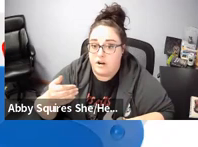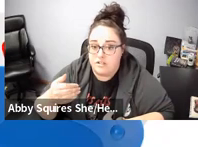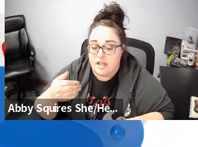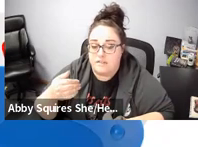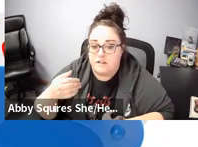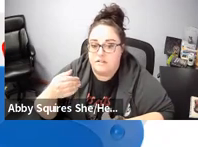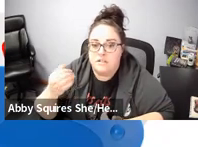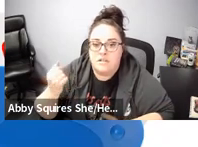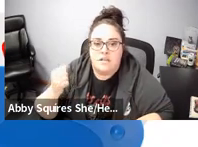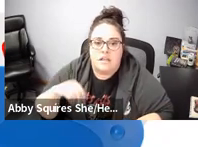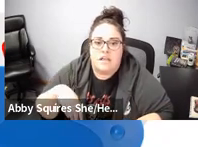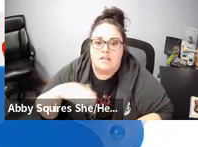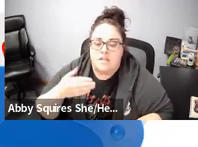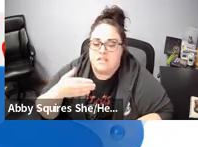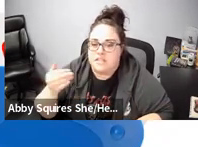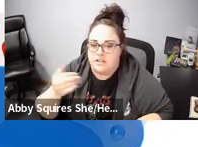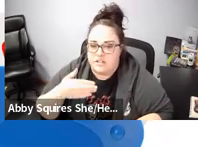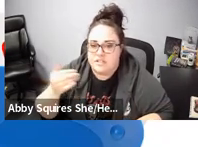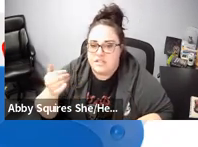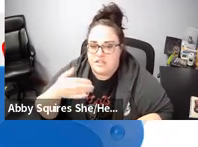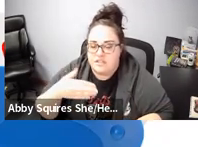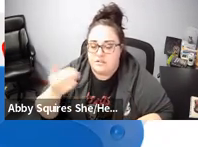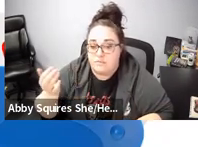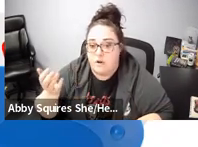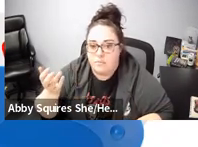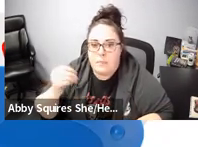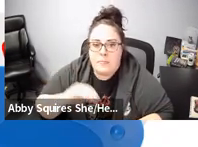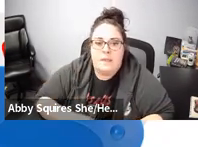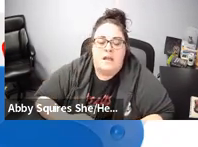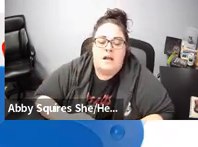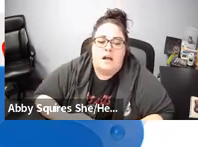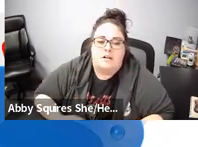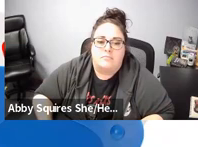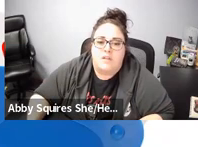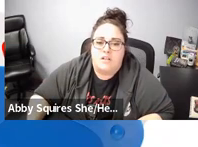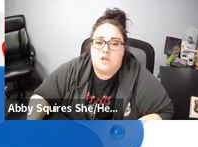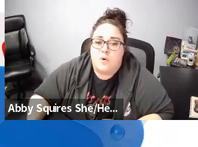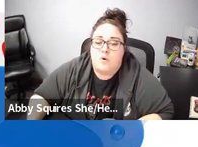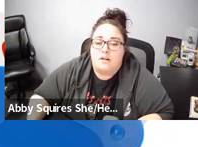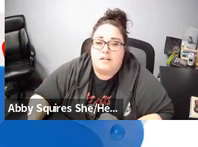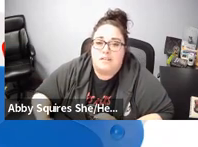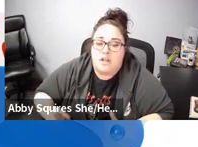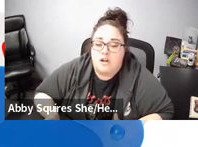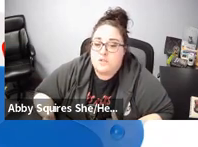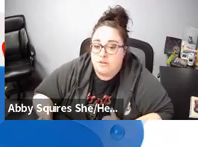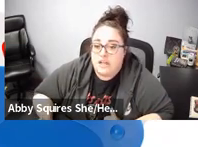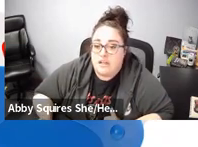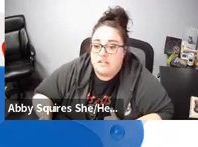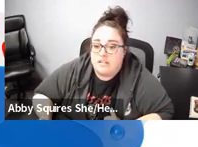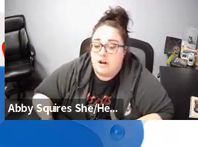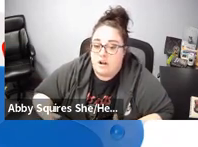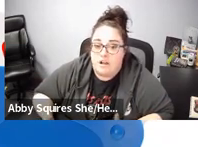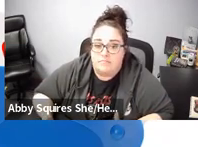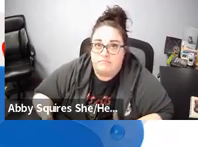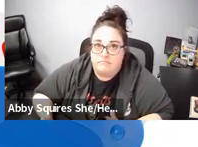more cards on there, and it makes it easier to see each row. Also,